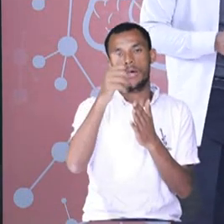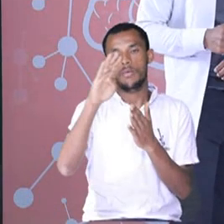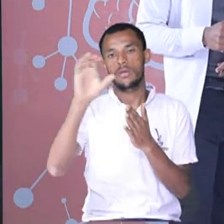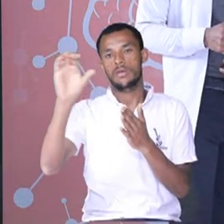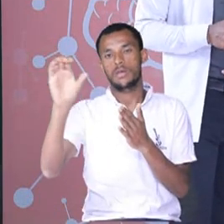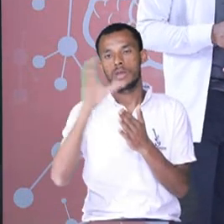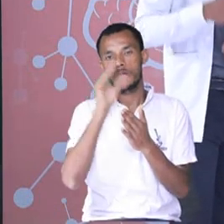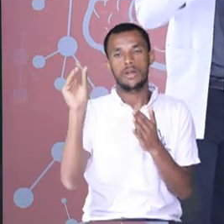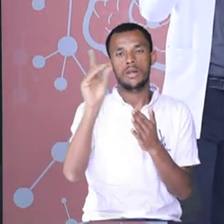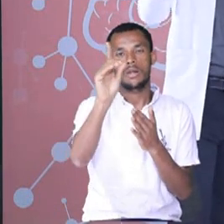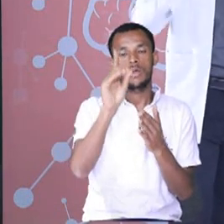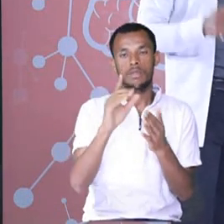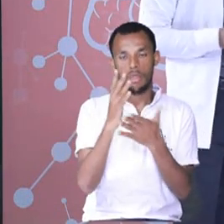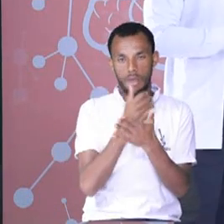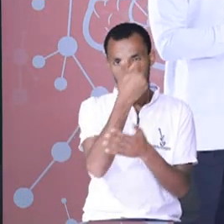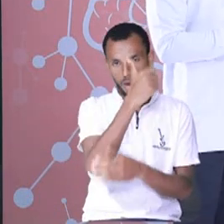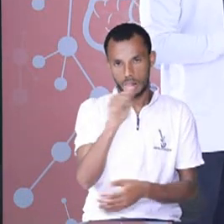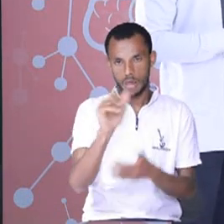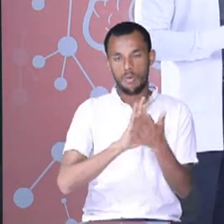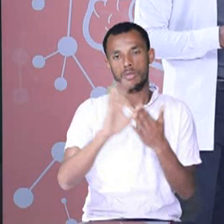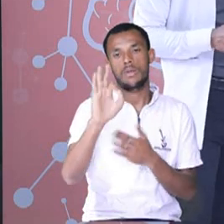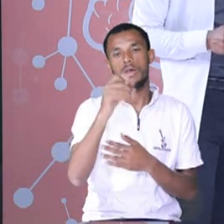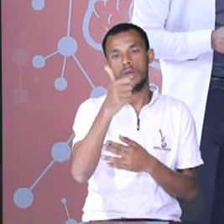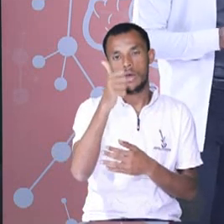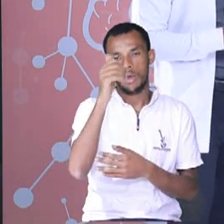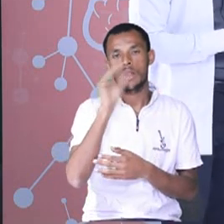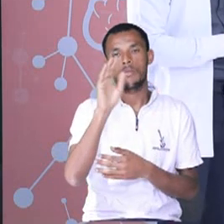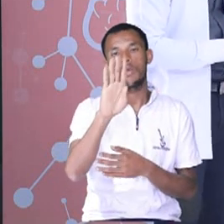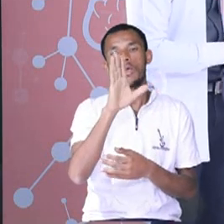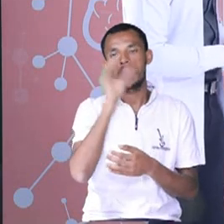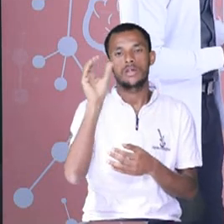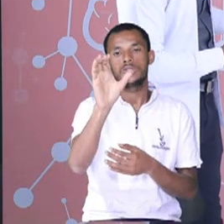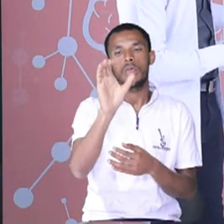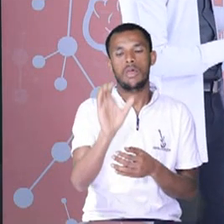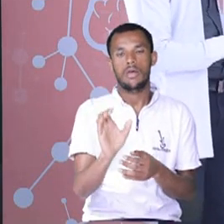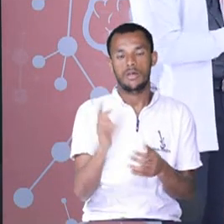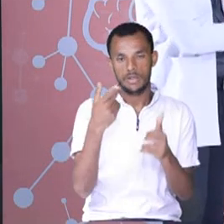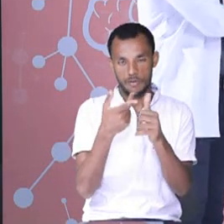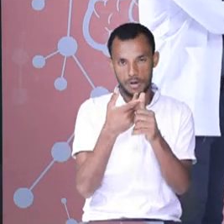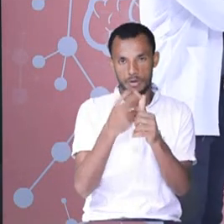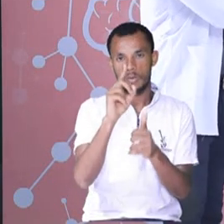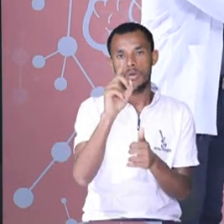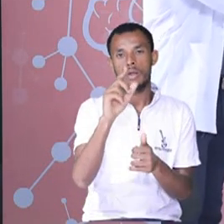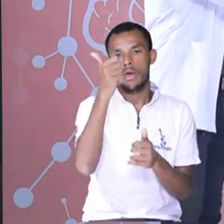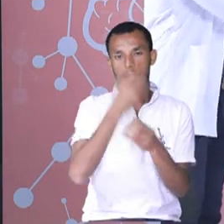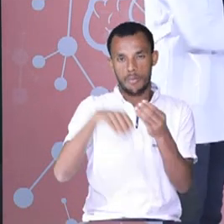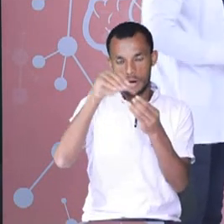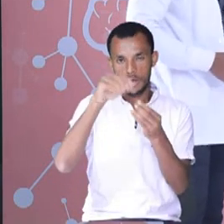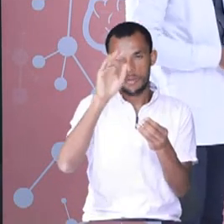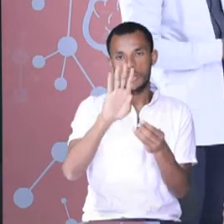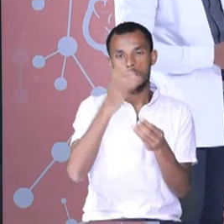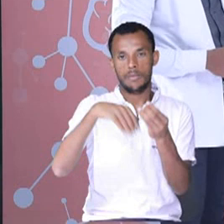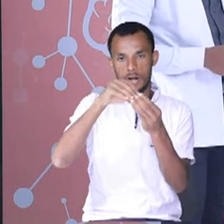b, c, and d. Take any rational number that is a and b and c. So in the first one, a plus b plus